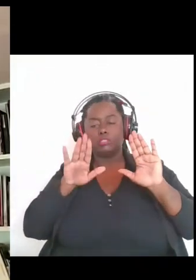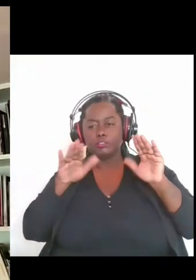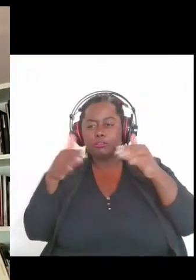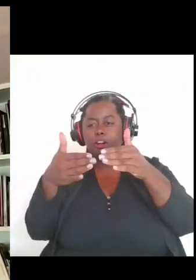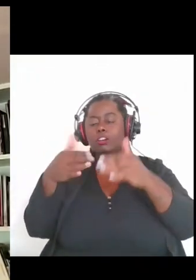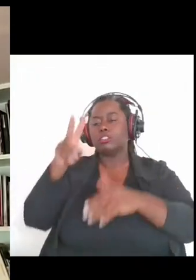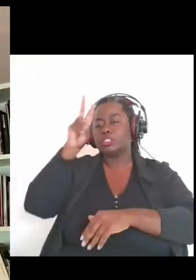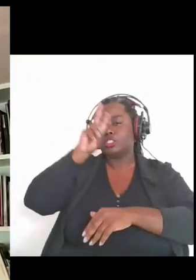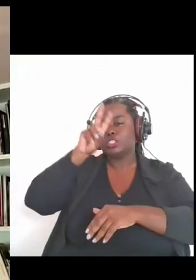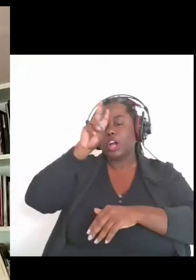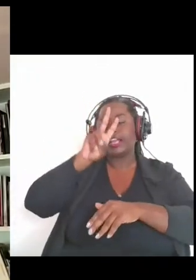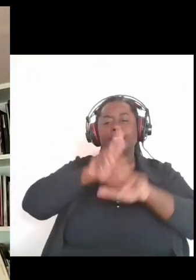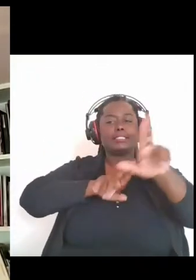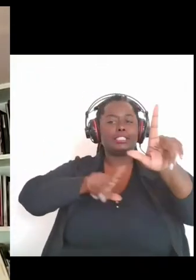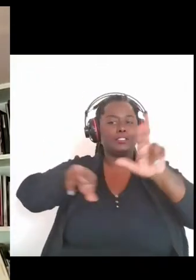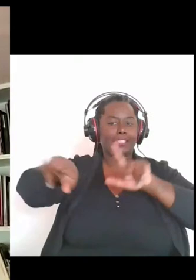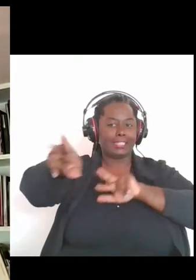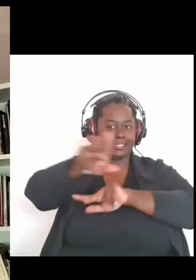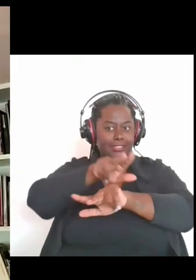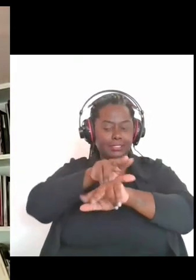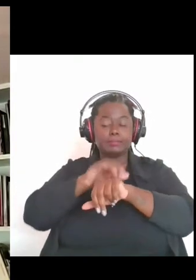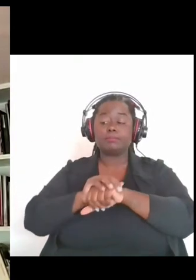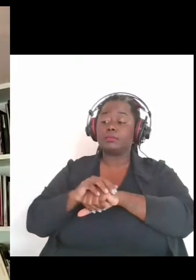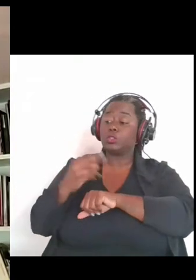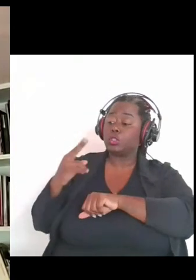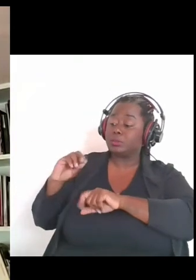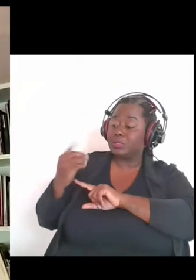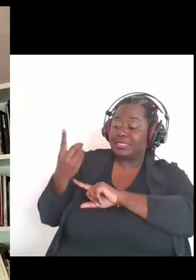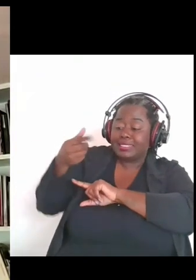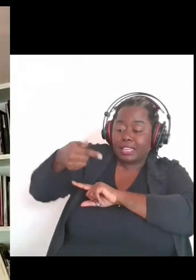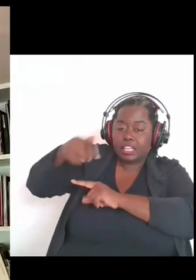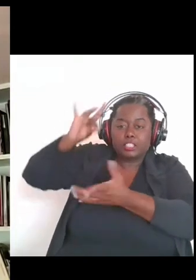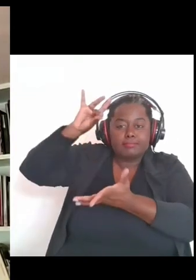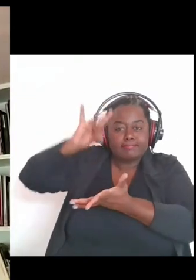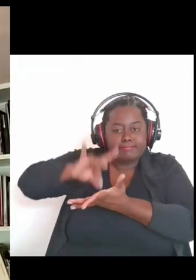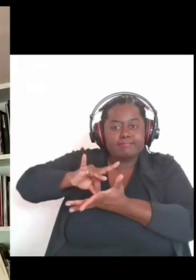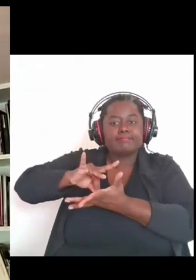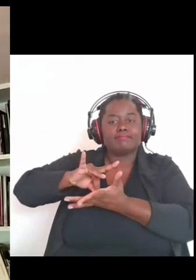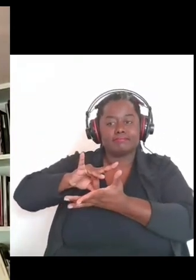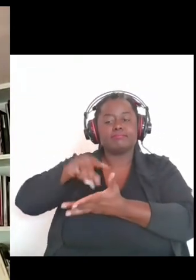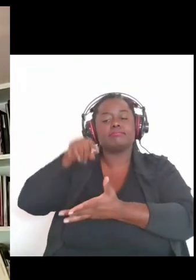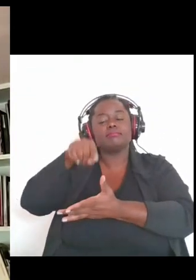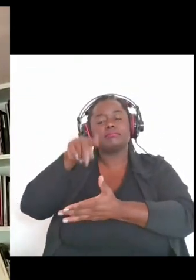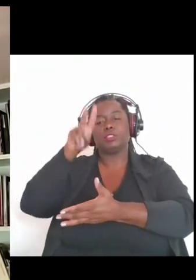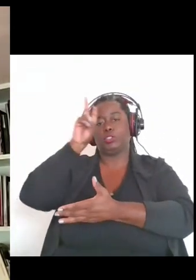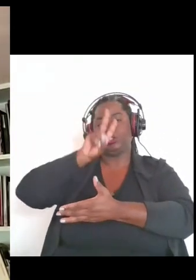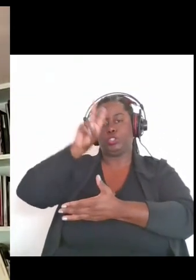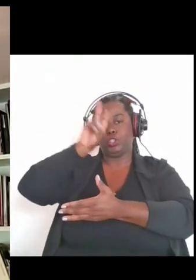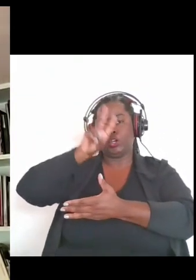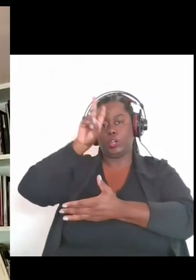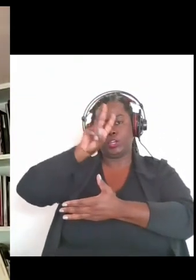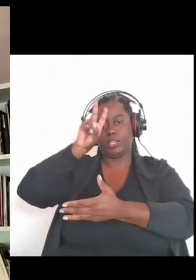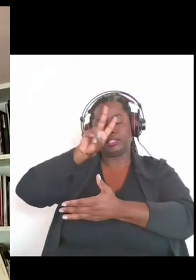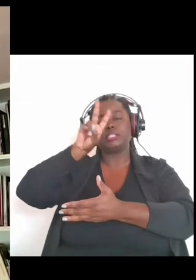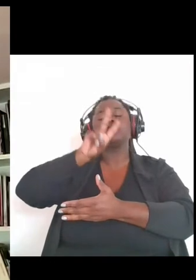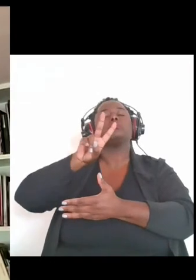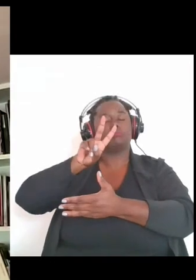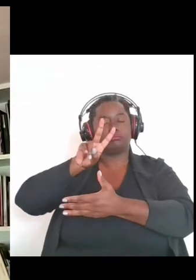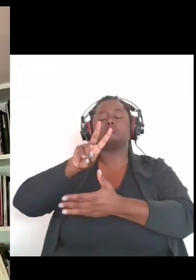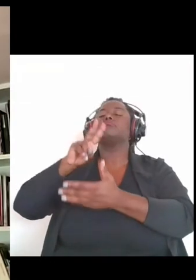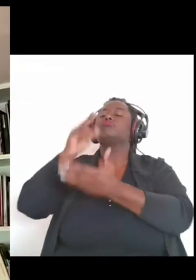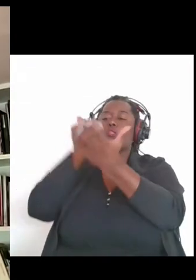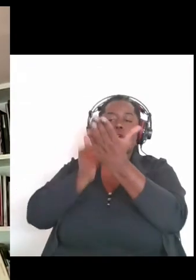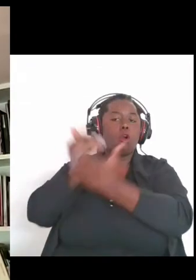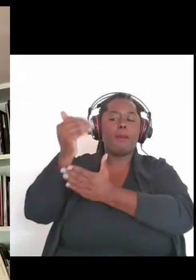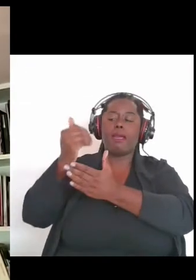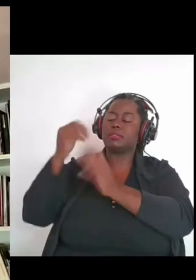focused on different histories in 2017. those stories